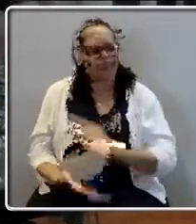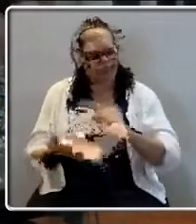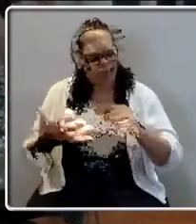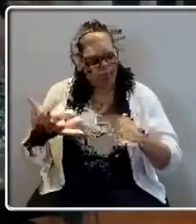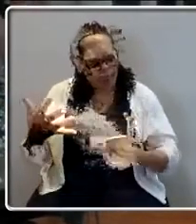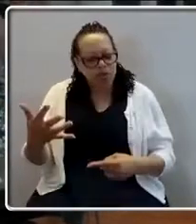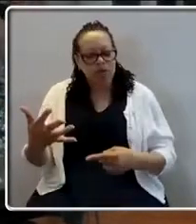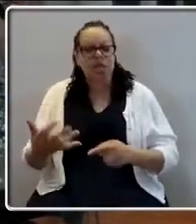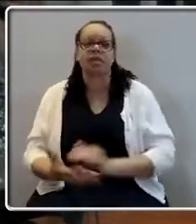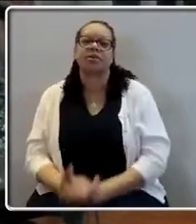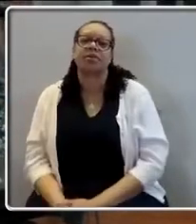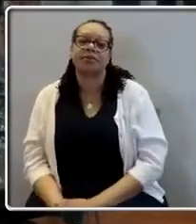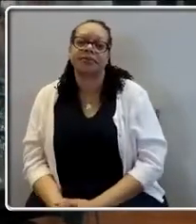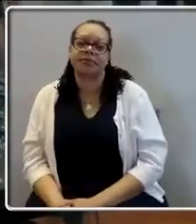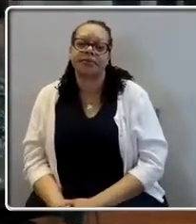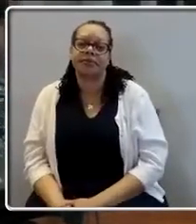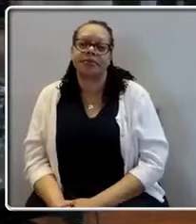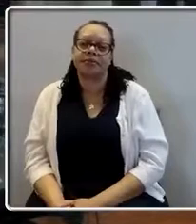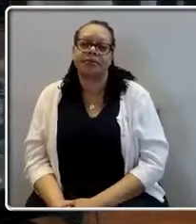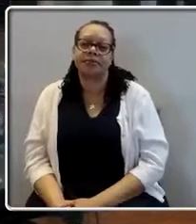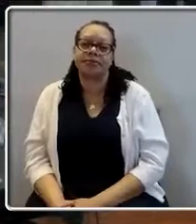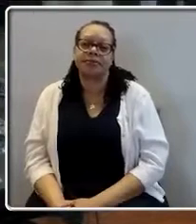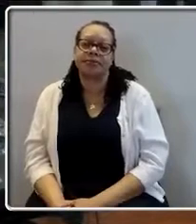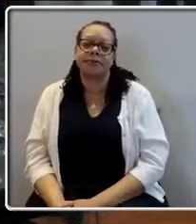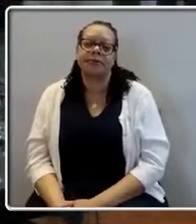things. All right, I'm ready.